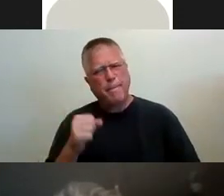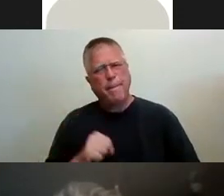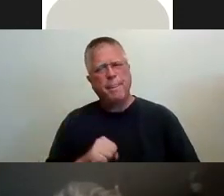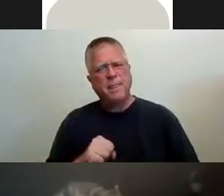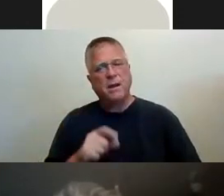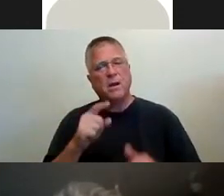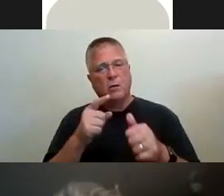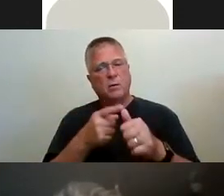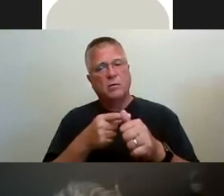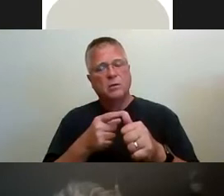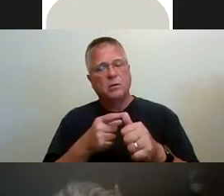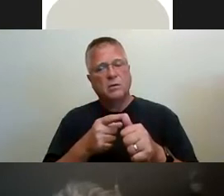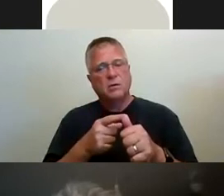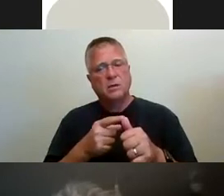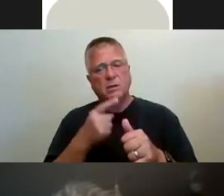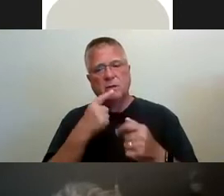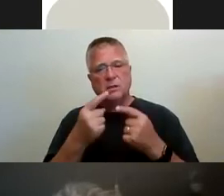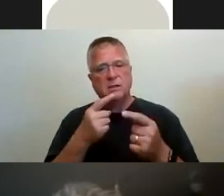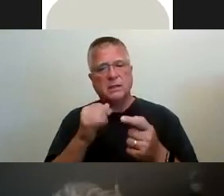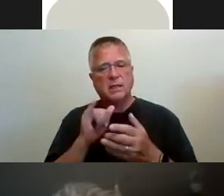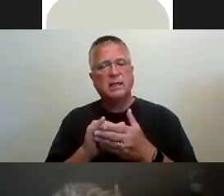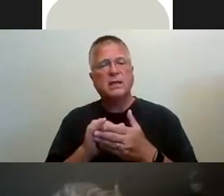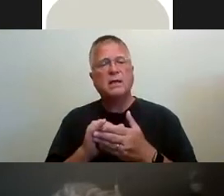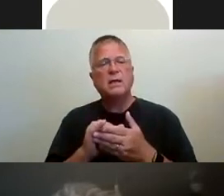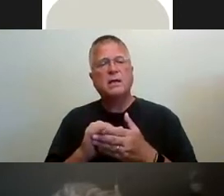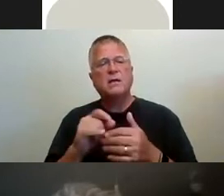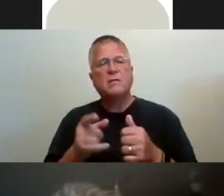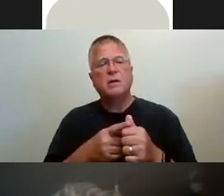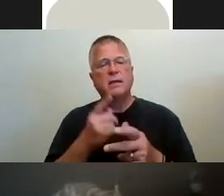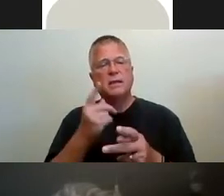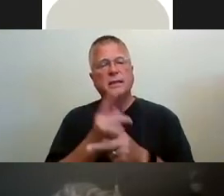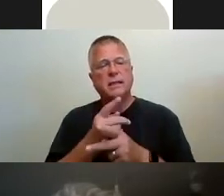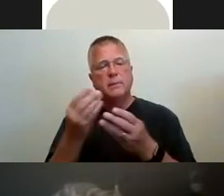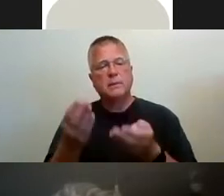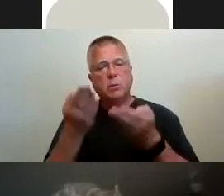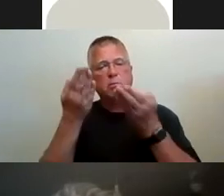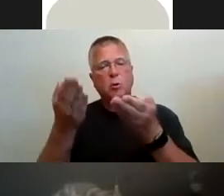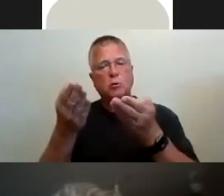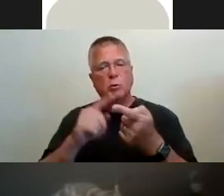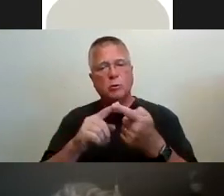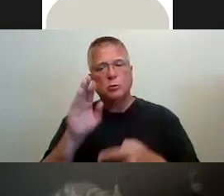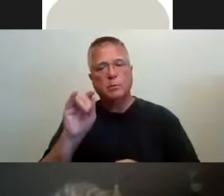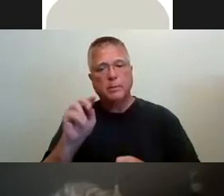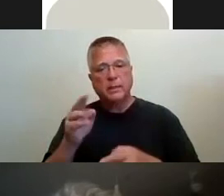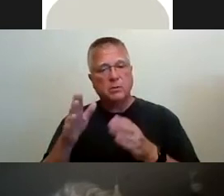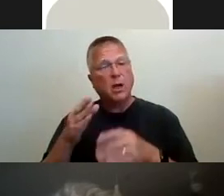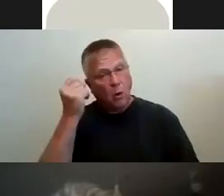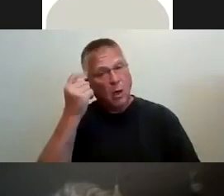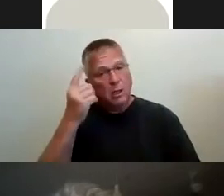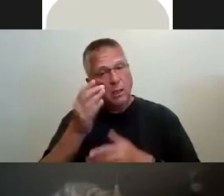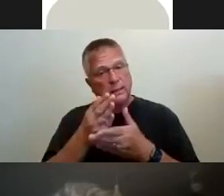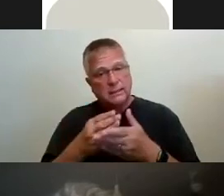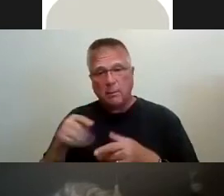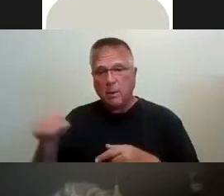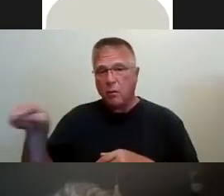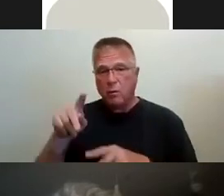First of all, you said that, number one, keep the proposal to Beacon Street. And I understand how some of them are really